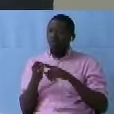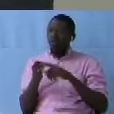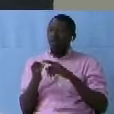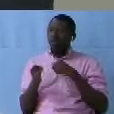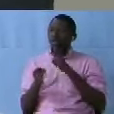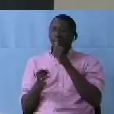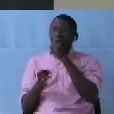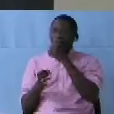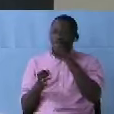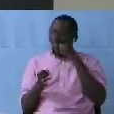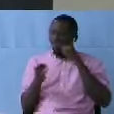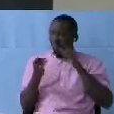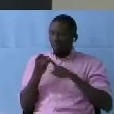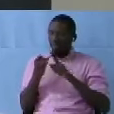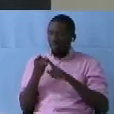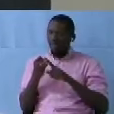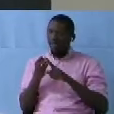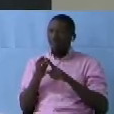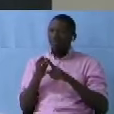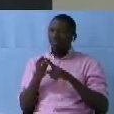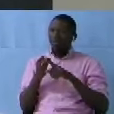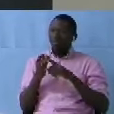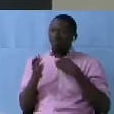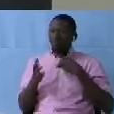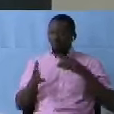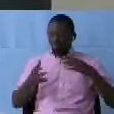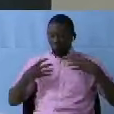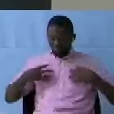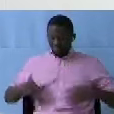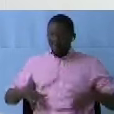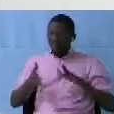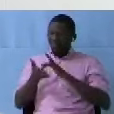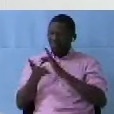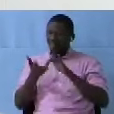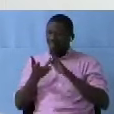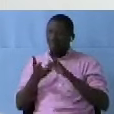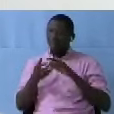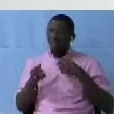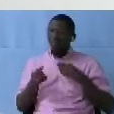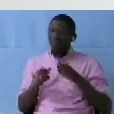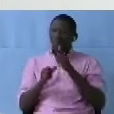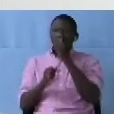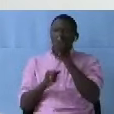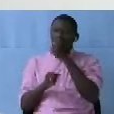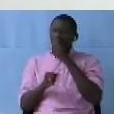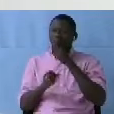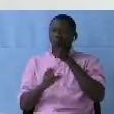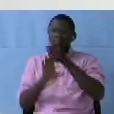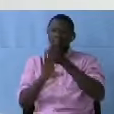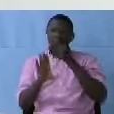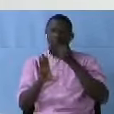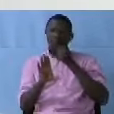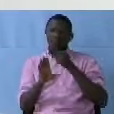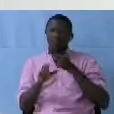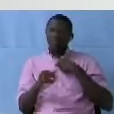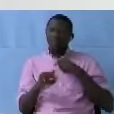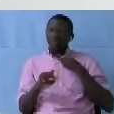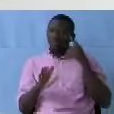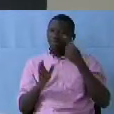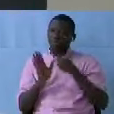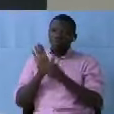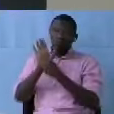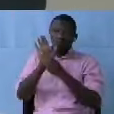professional privilege, failure to maintain confidentiality, the public exposure of